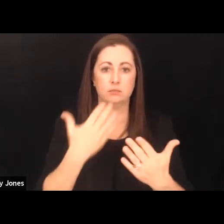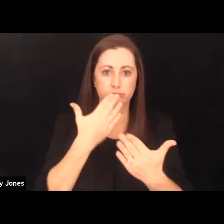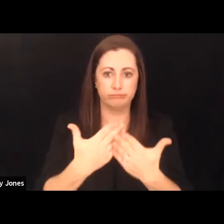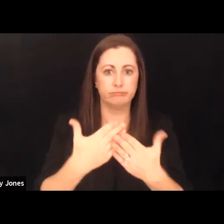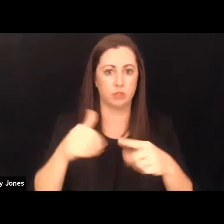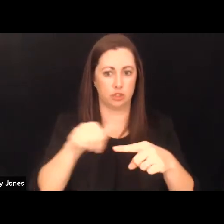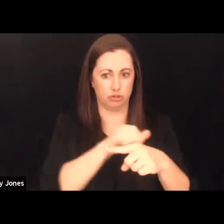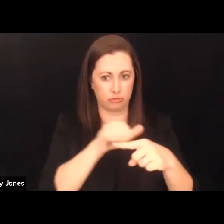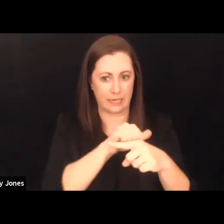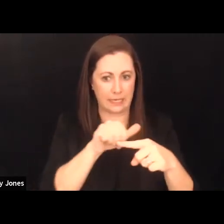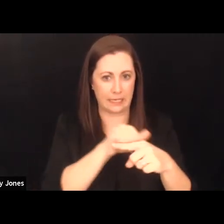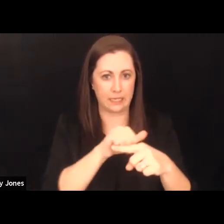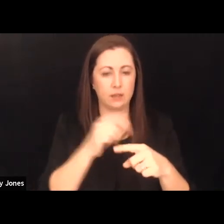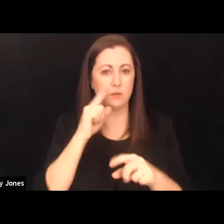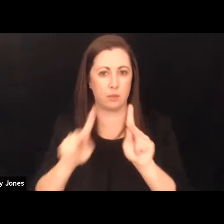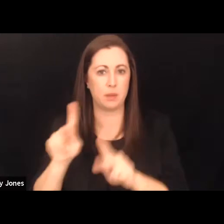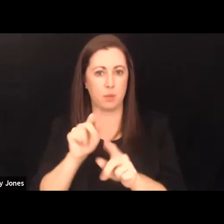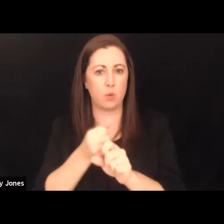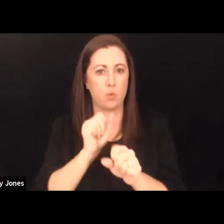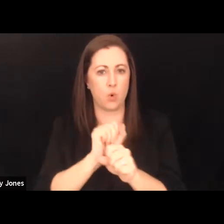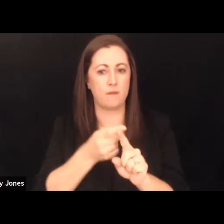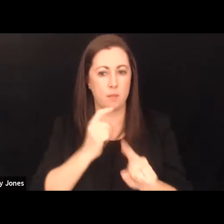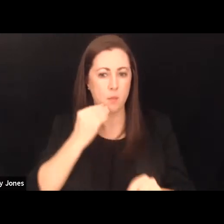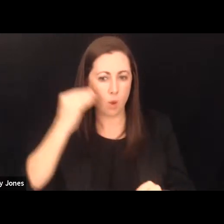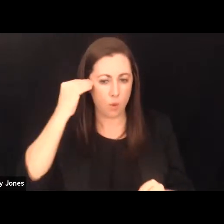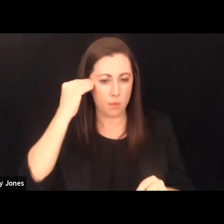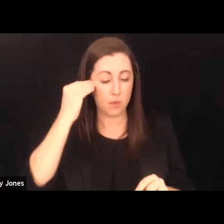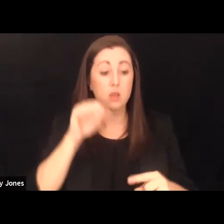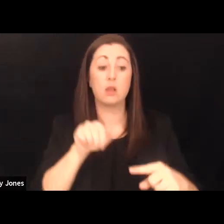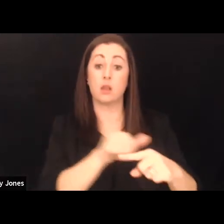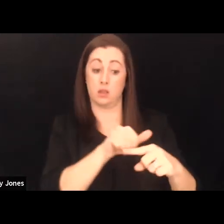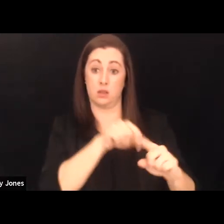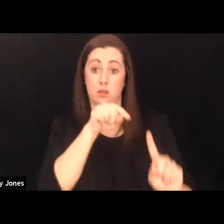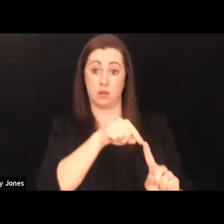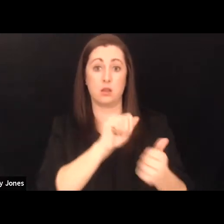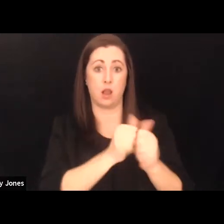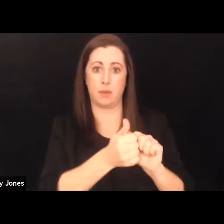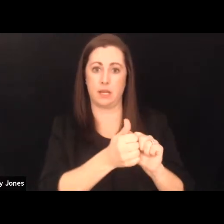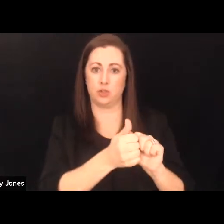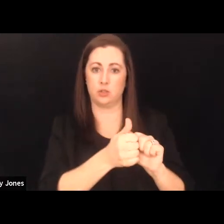from home. Training, again, training that's adaptable, and supervision.